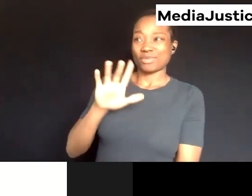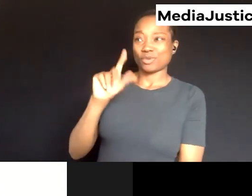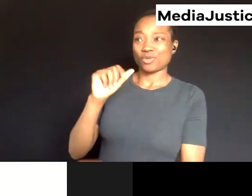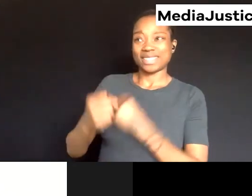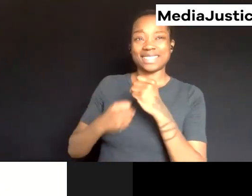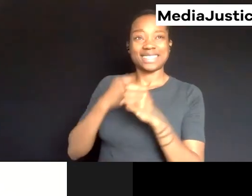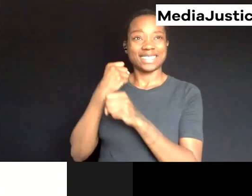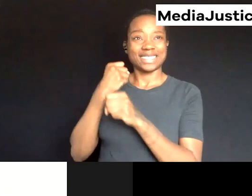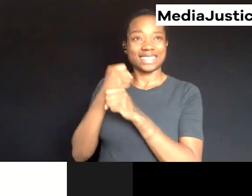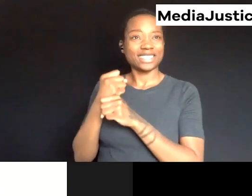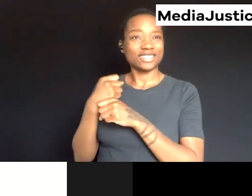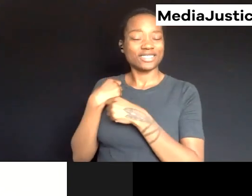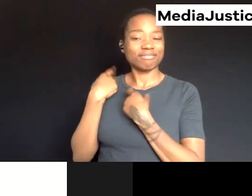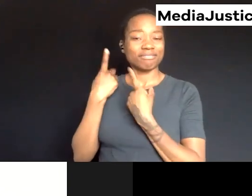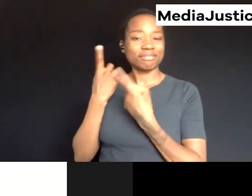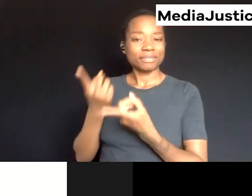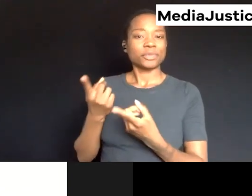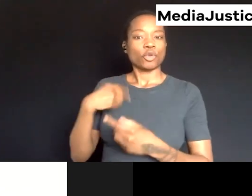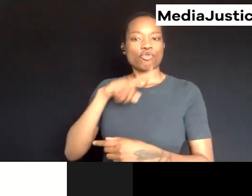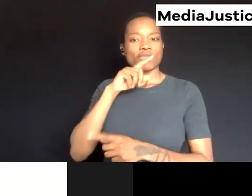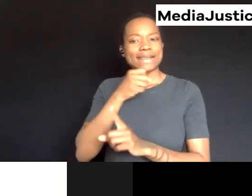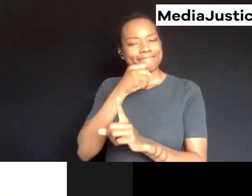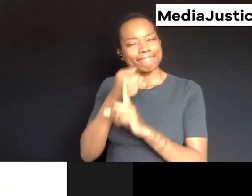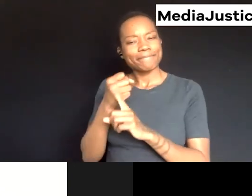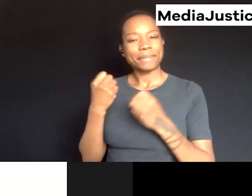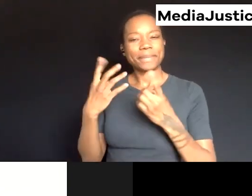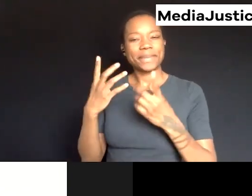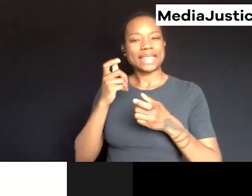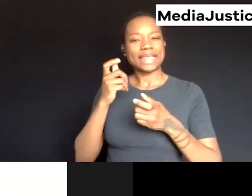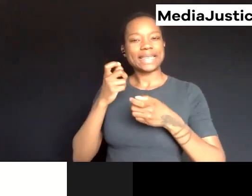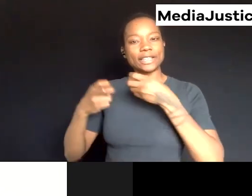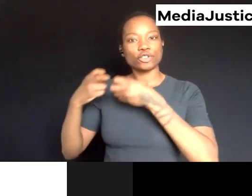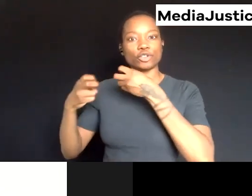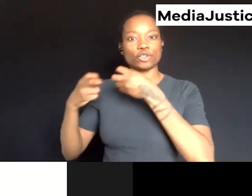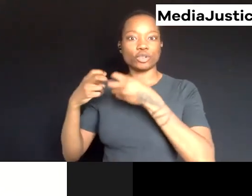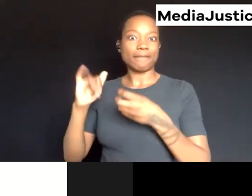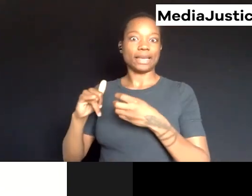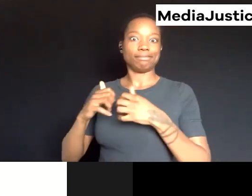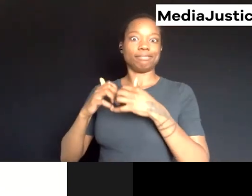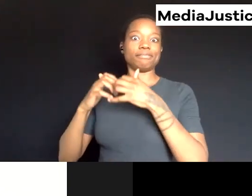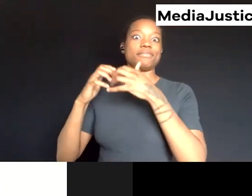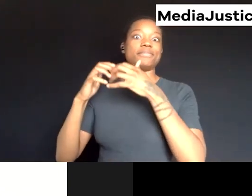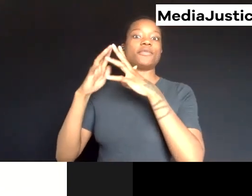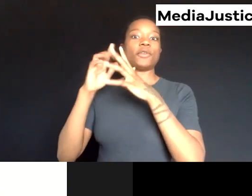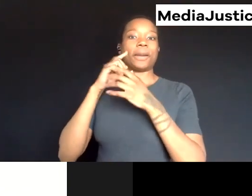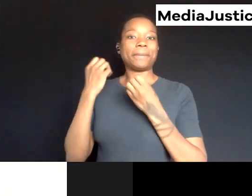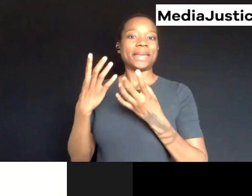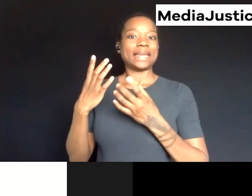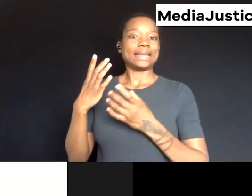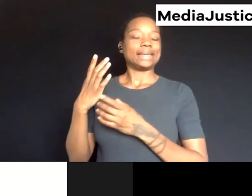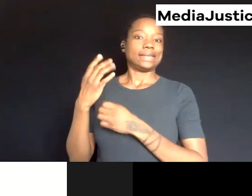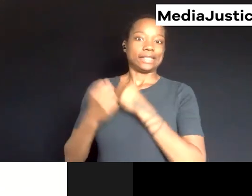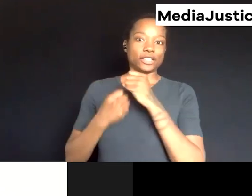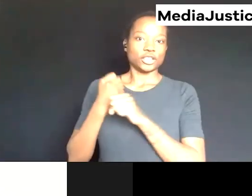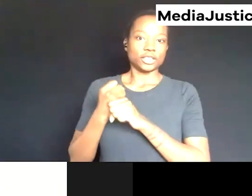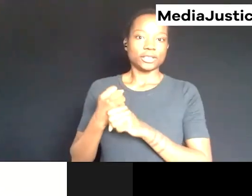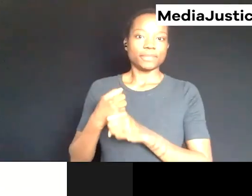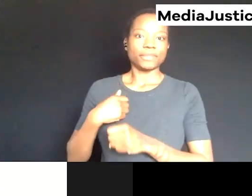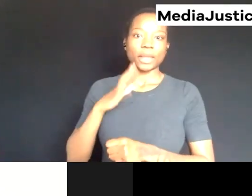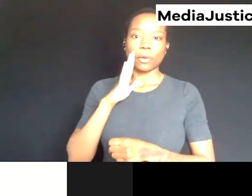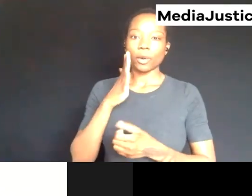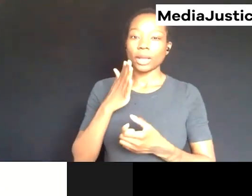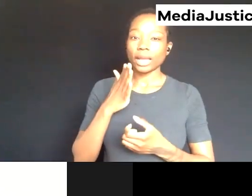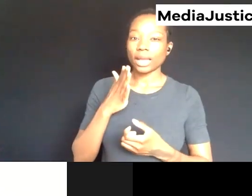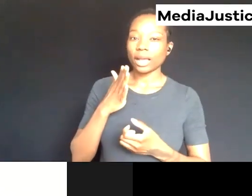a lot of issues that have been shaping itself for many decades. I'm in awe of reading the notes from that 2002